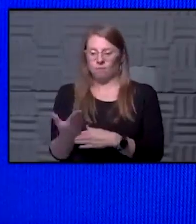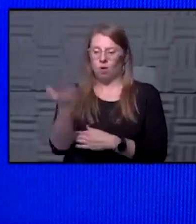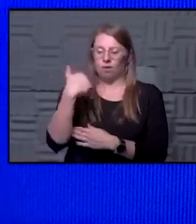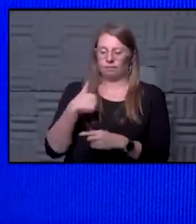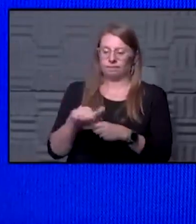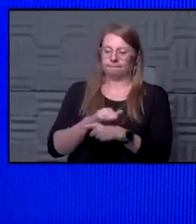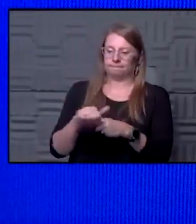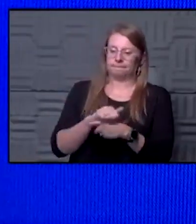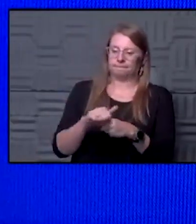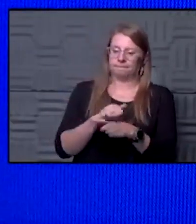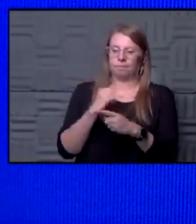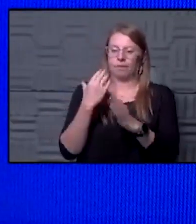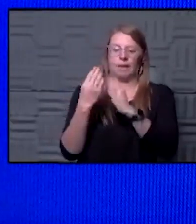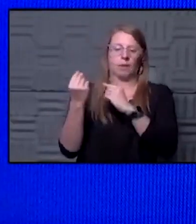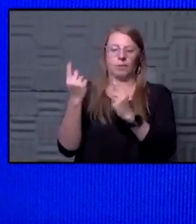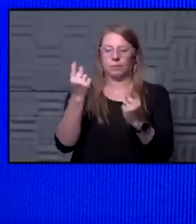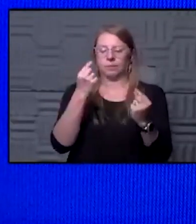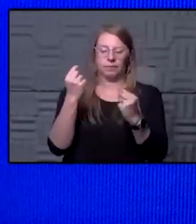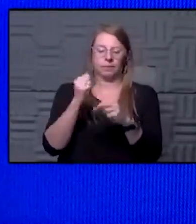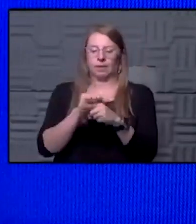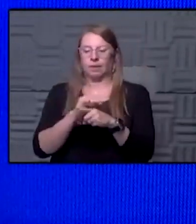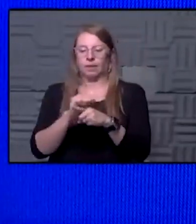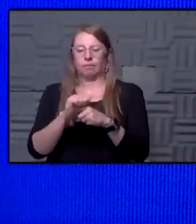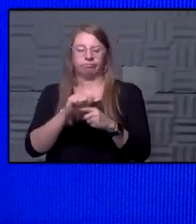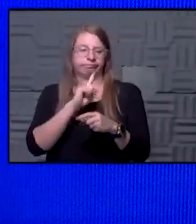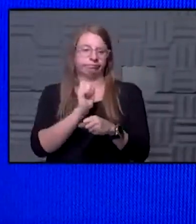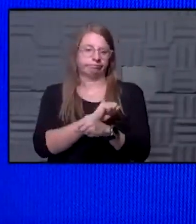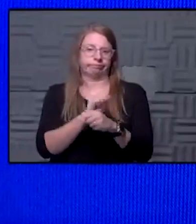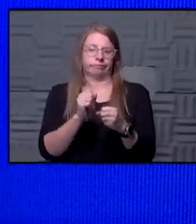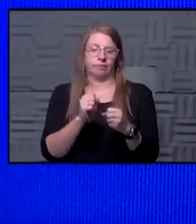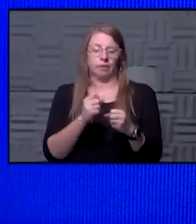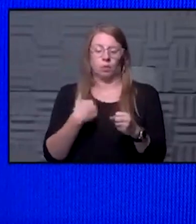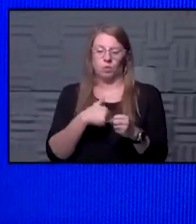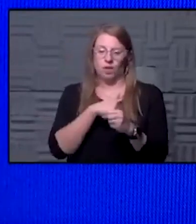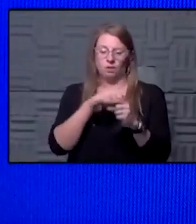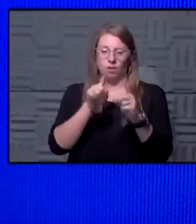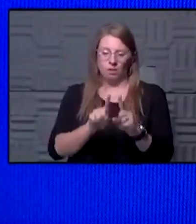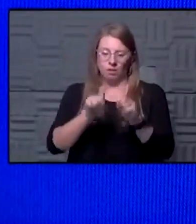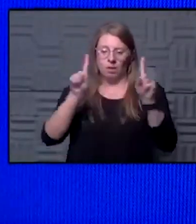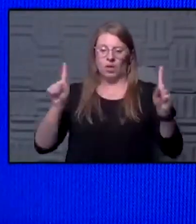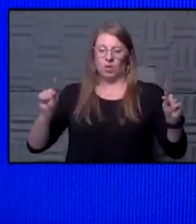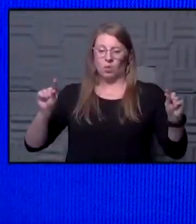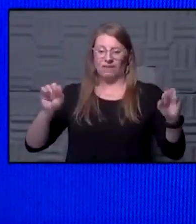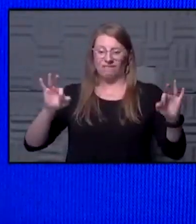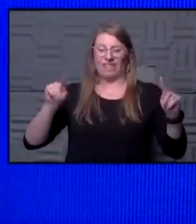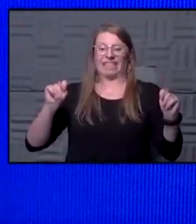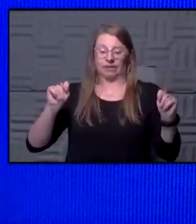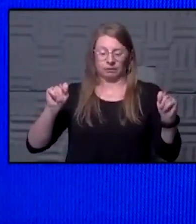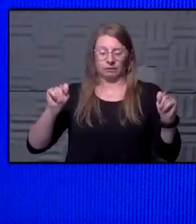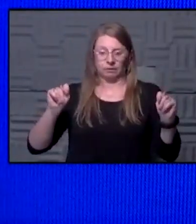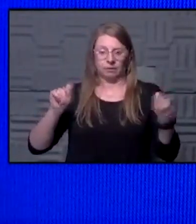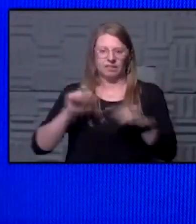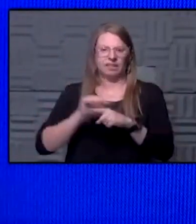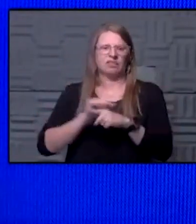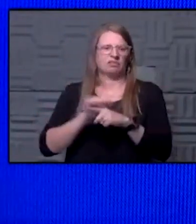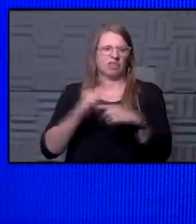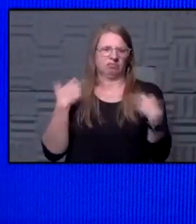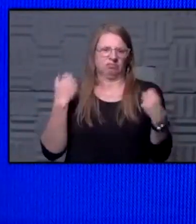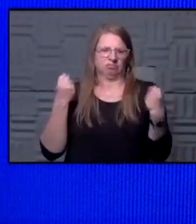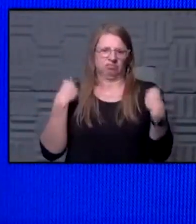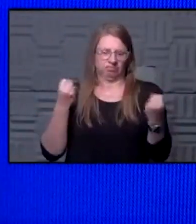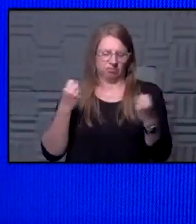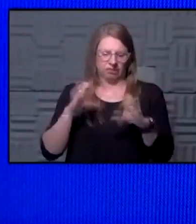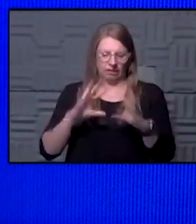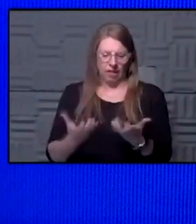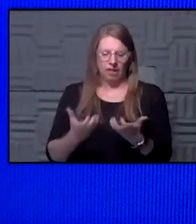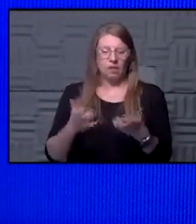out exercising. It's kind of the same thing, really, and we were well spaced apart, 20 feet each, and it was an exercise class, always outside, and the